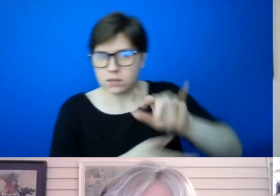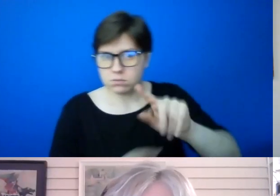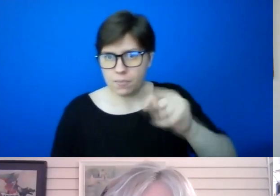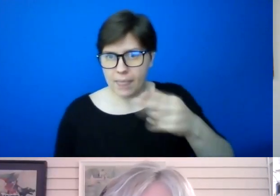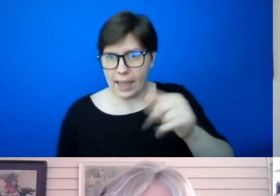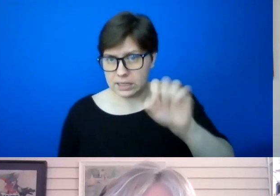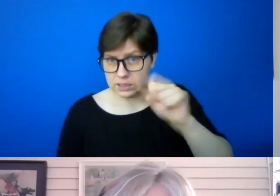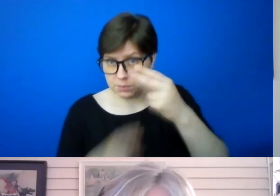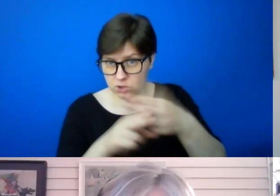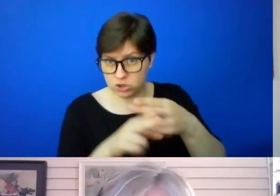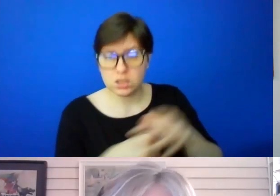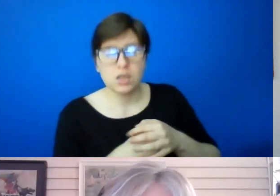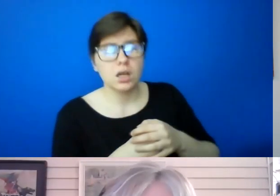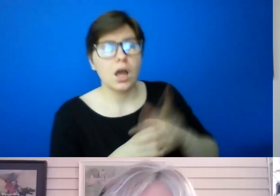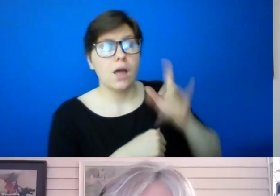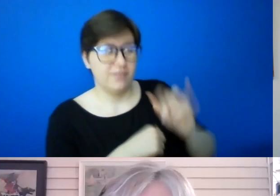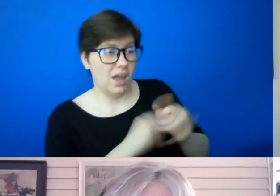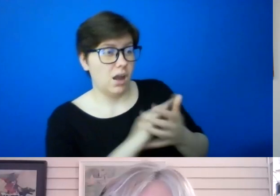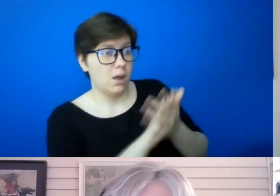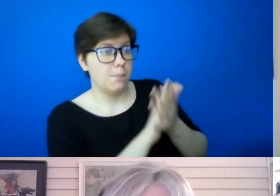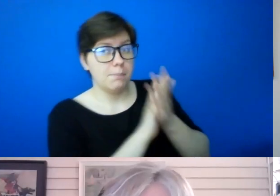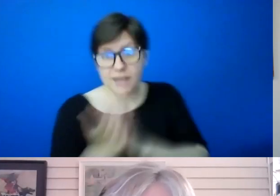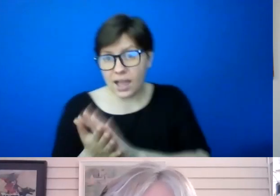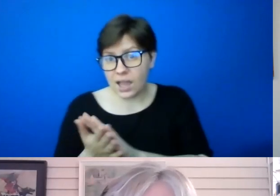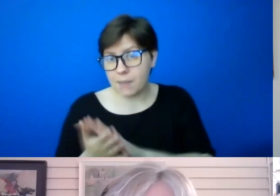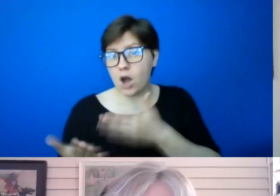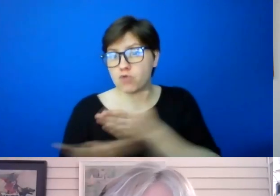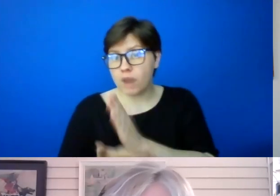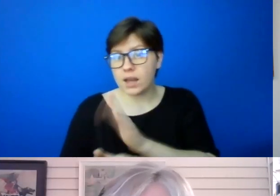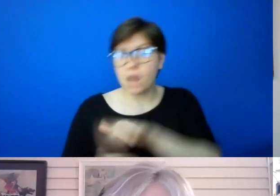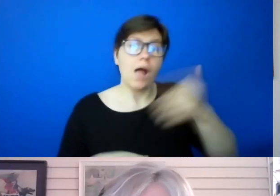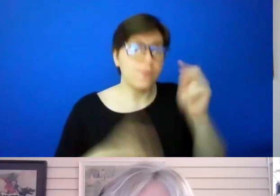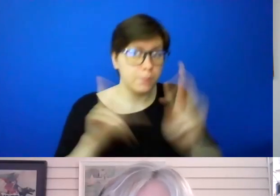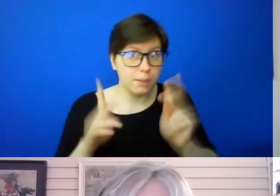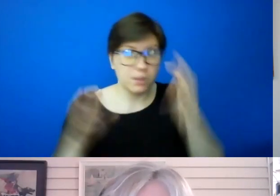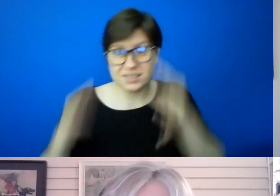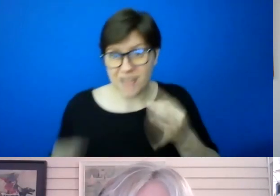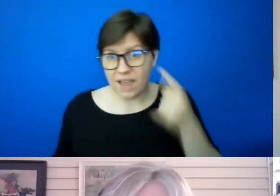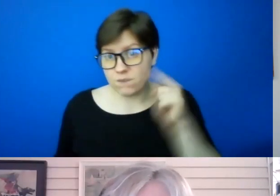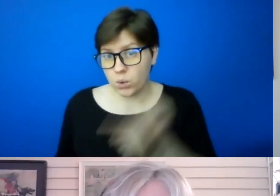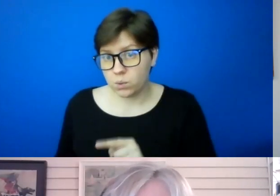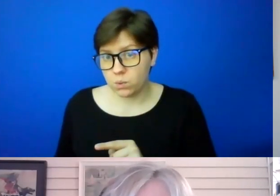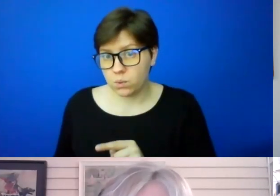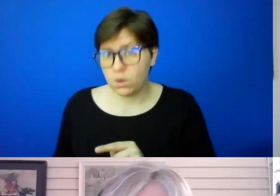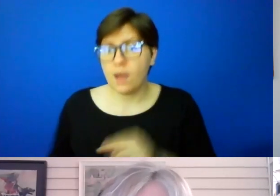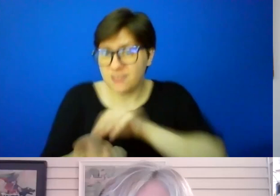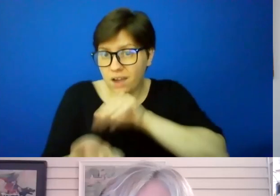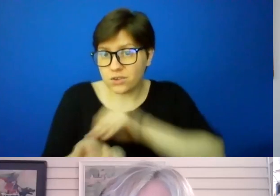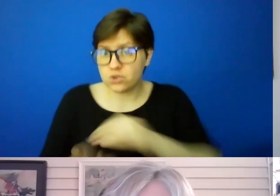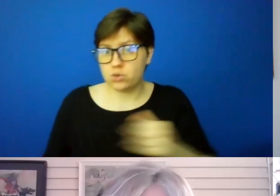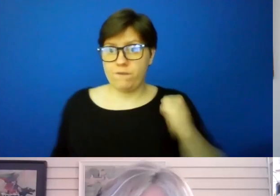here, it became a right of surrogates to decide for you. and a right of doctors to